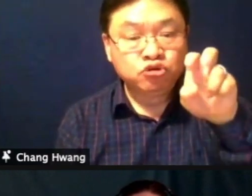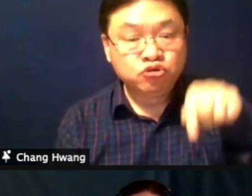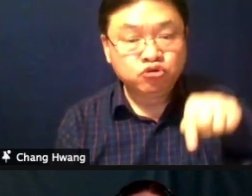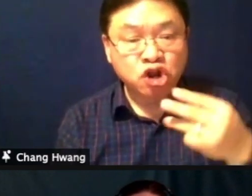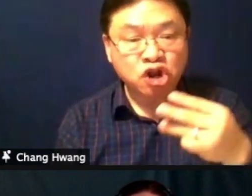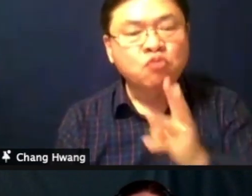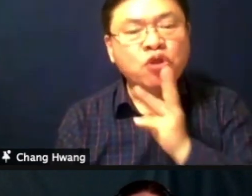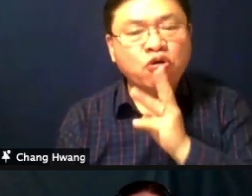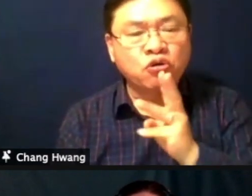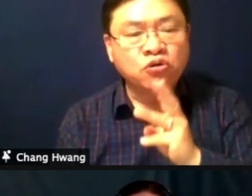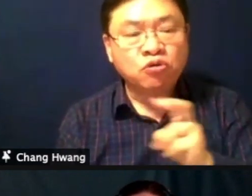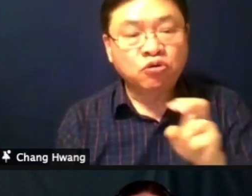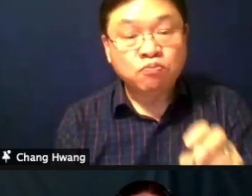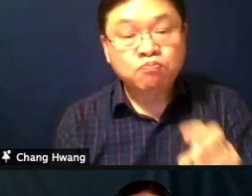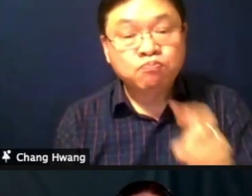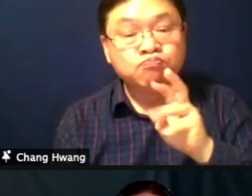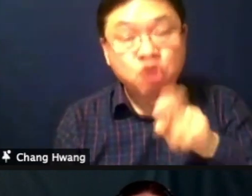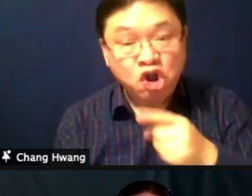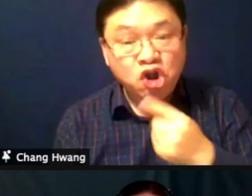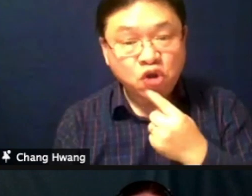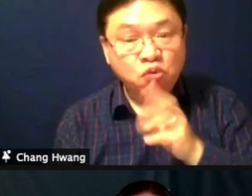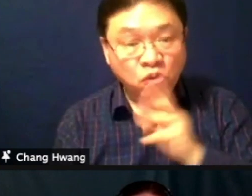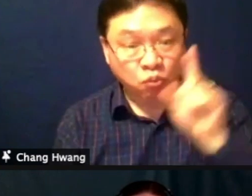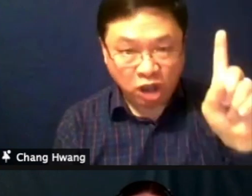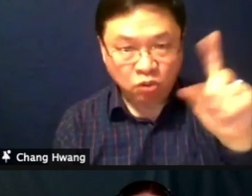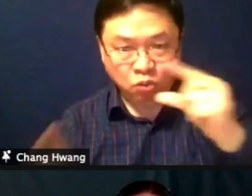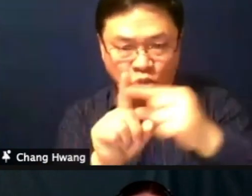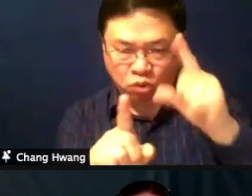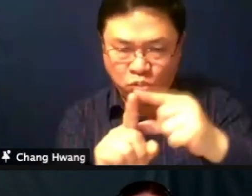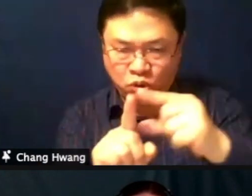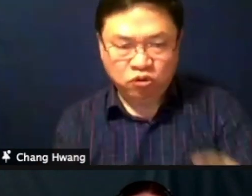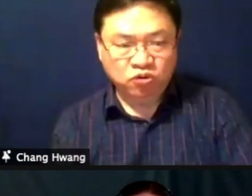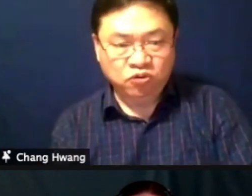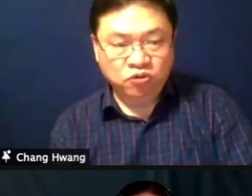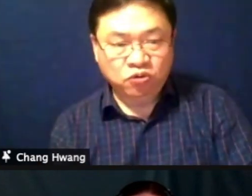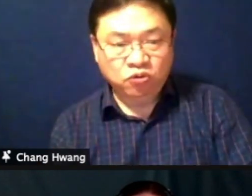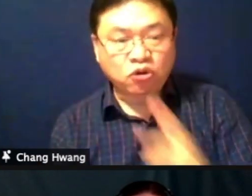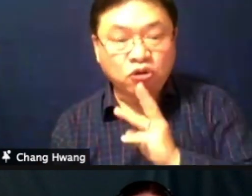Say we have a Korean word, mul, right?